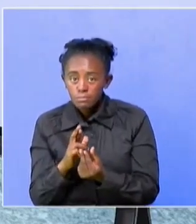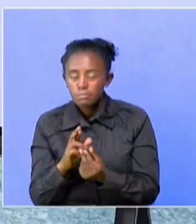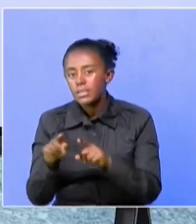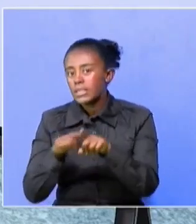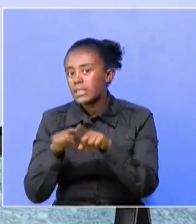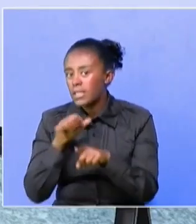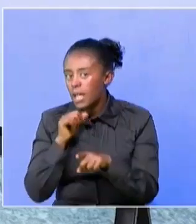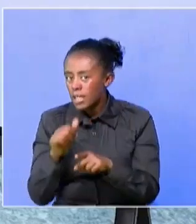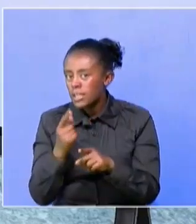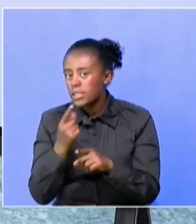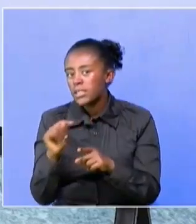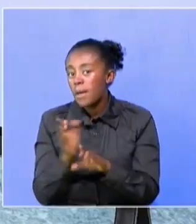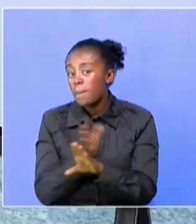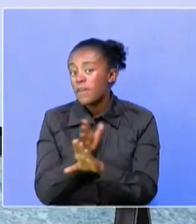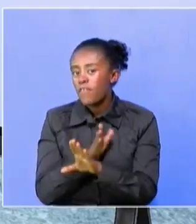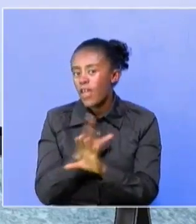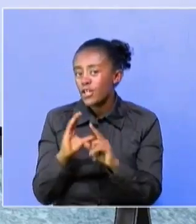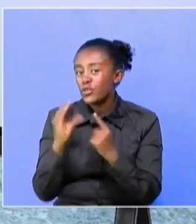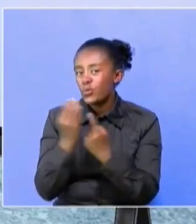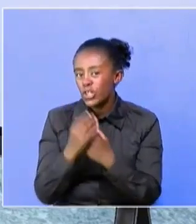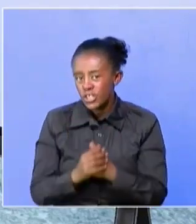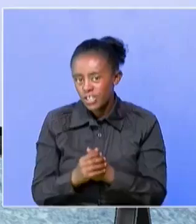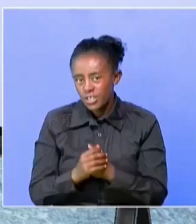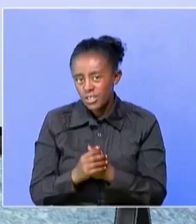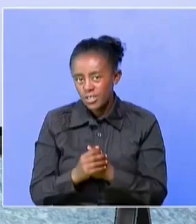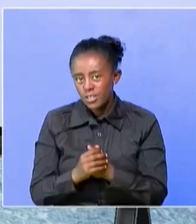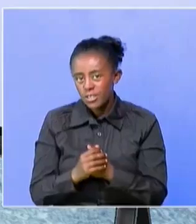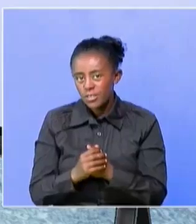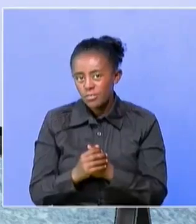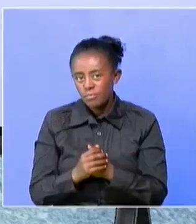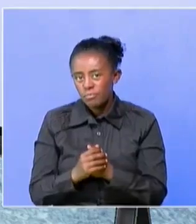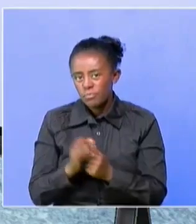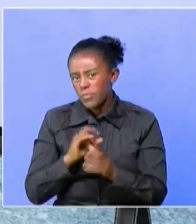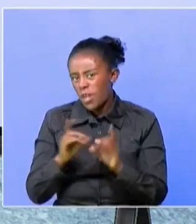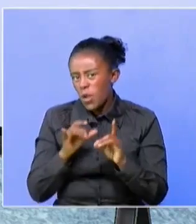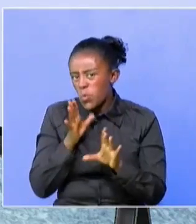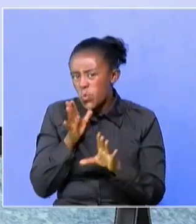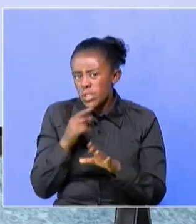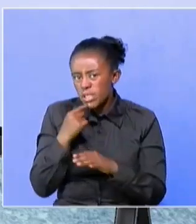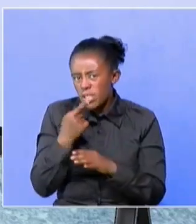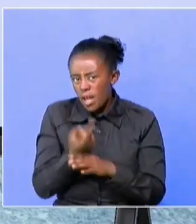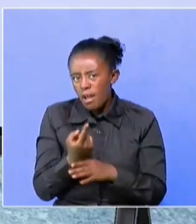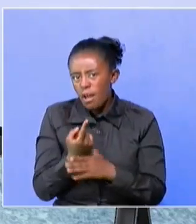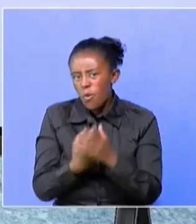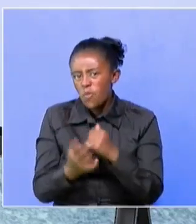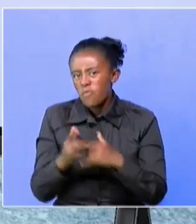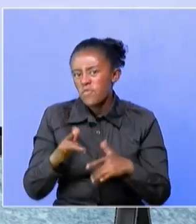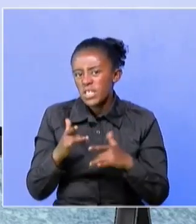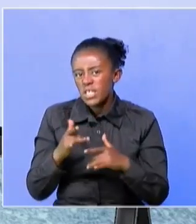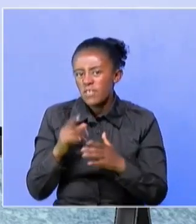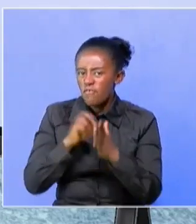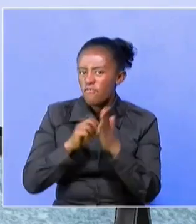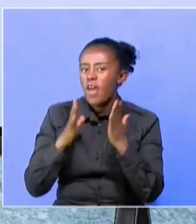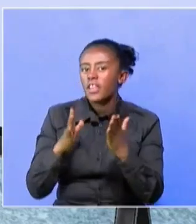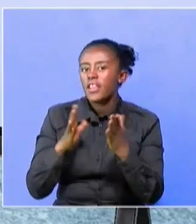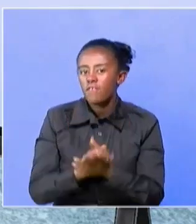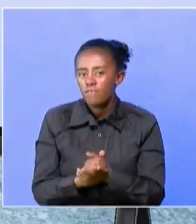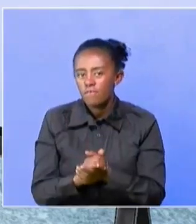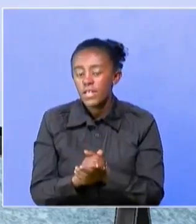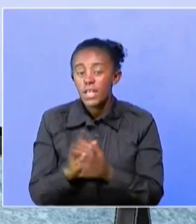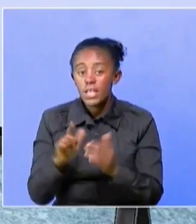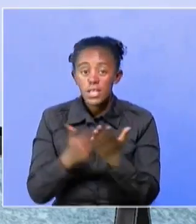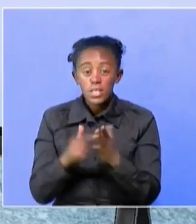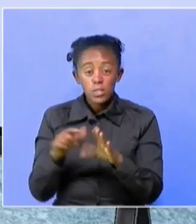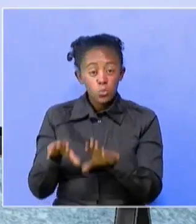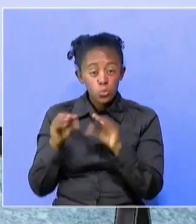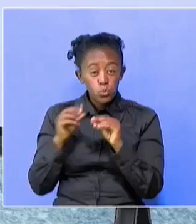disagreeing with the previous situation. I don't say studying alone feels me effective. So these